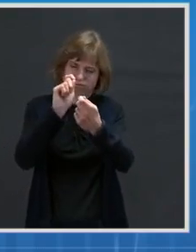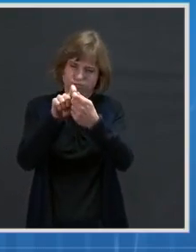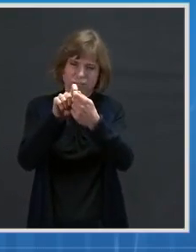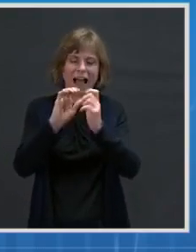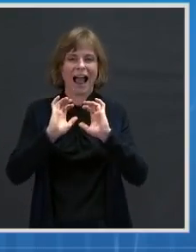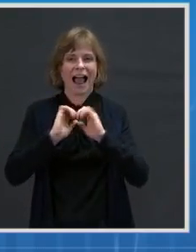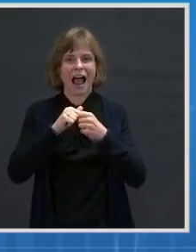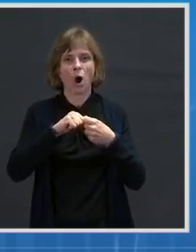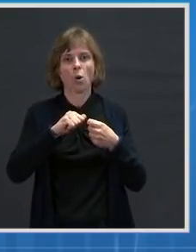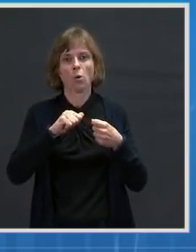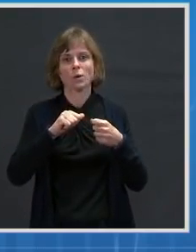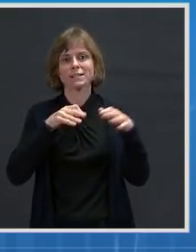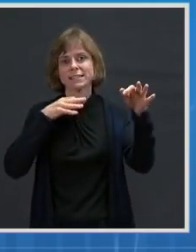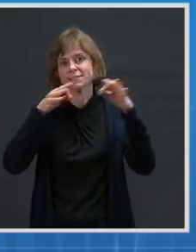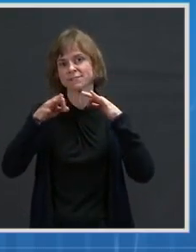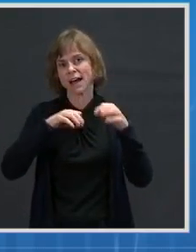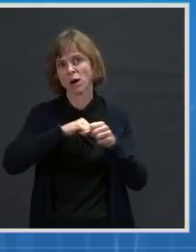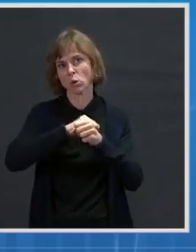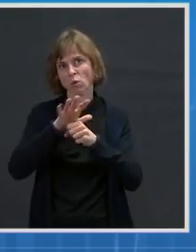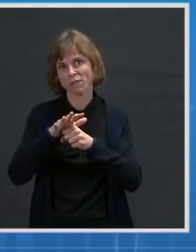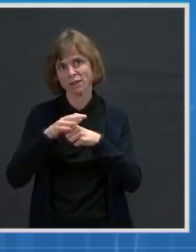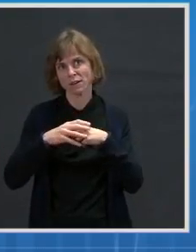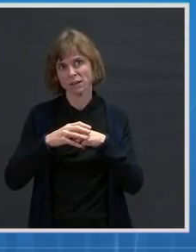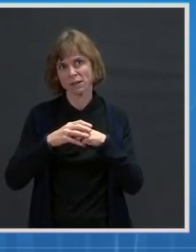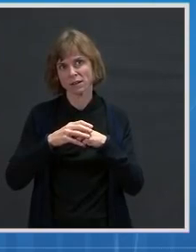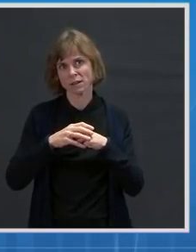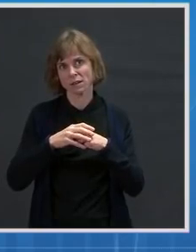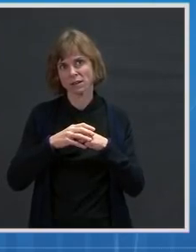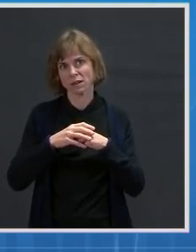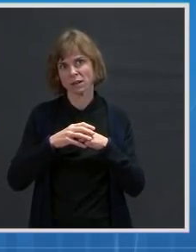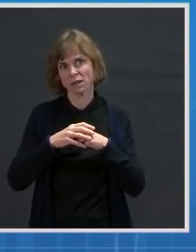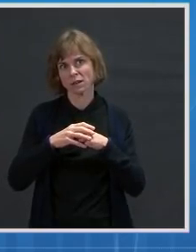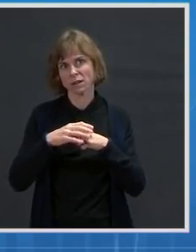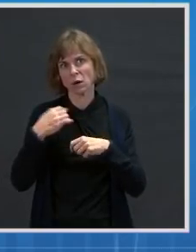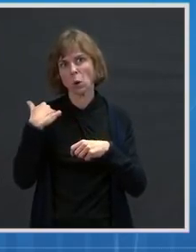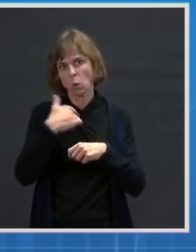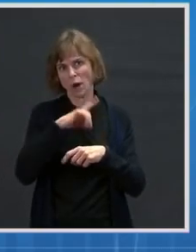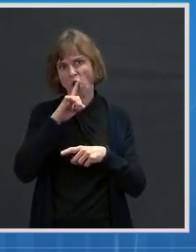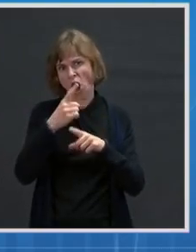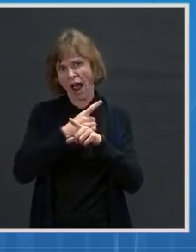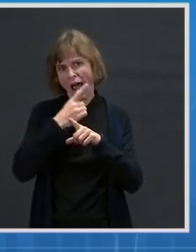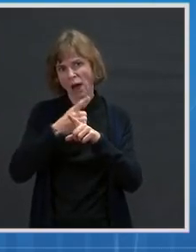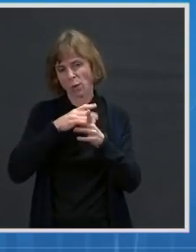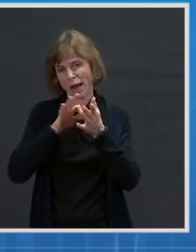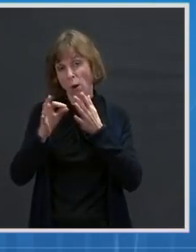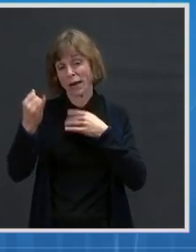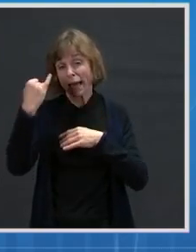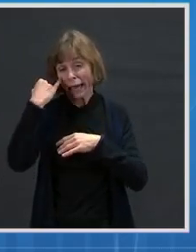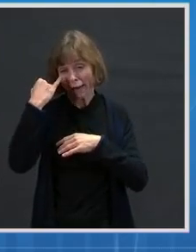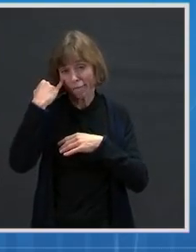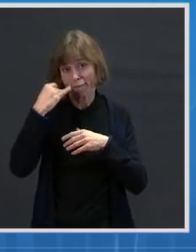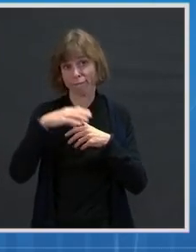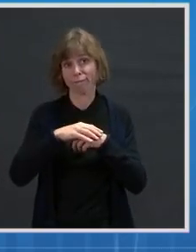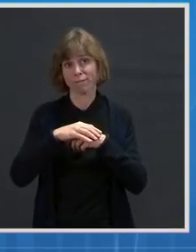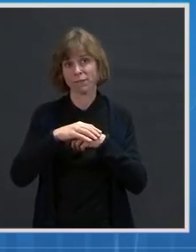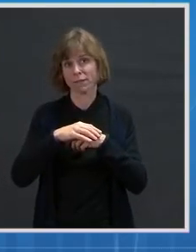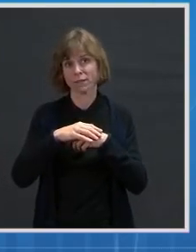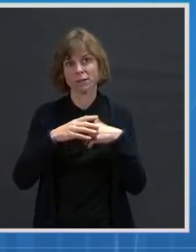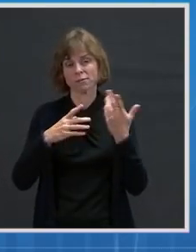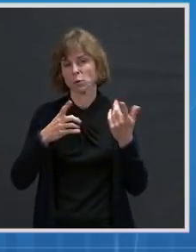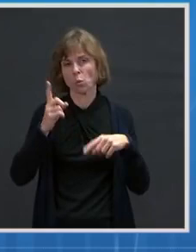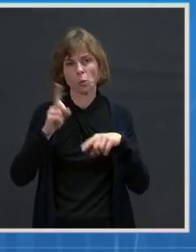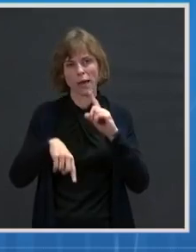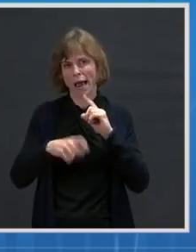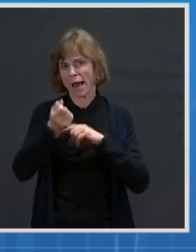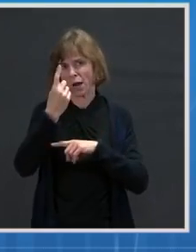COVID-19 early on as we were learning about the disease, and we were accurate in our counting, I think we can sort of understand that there has